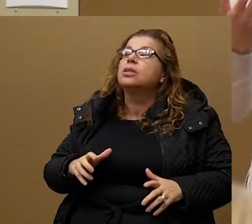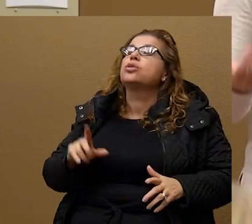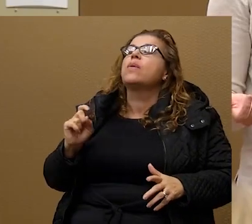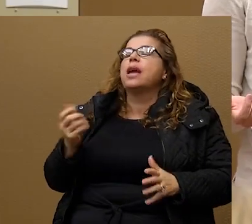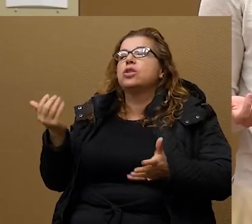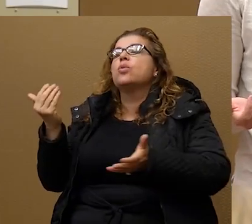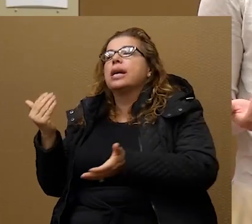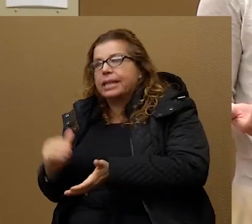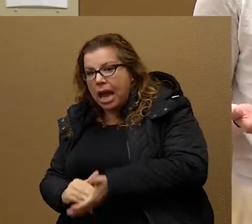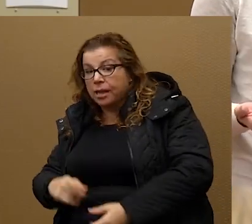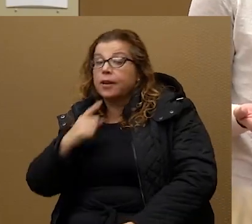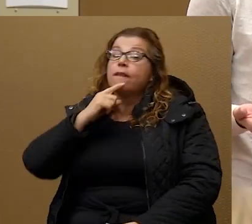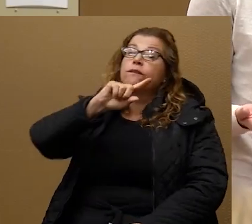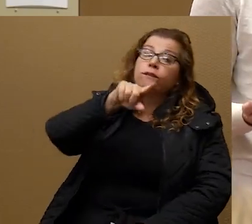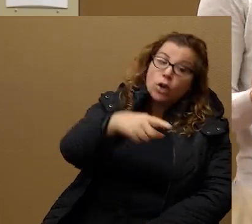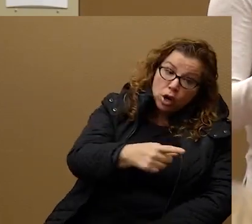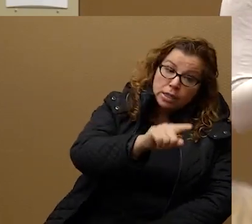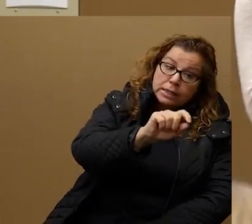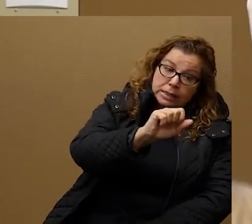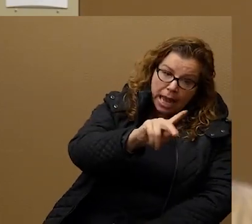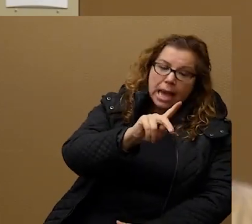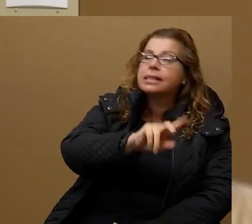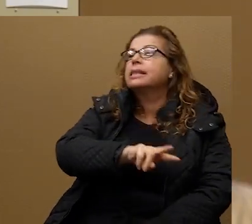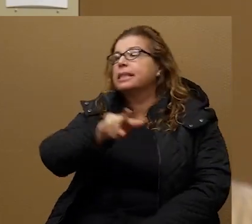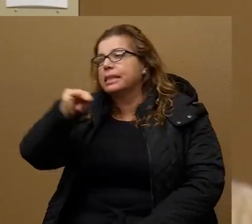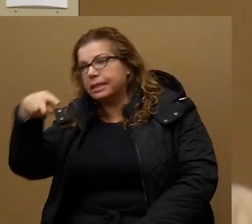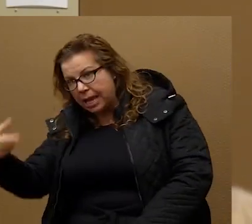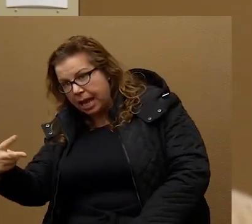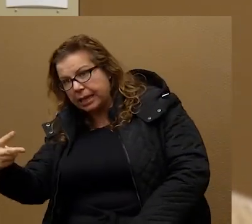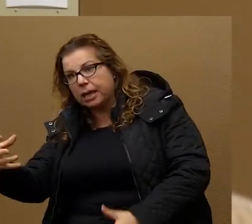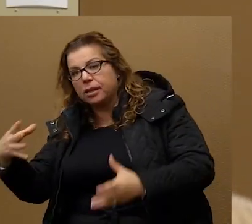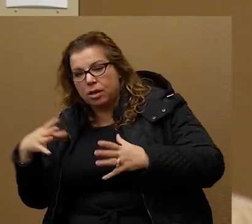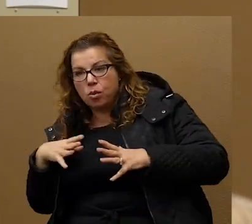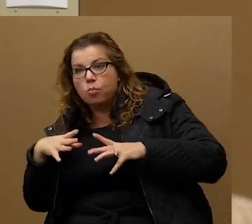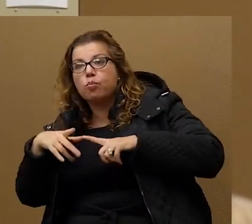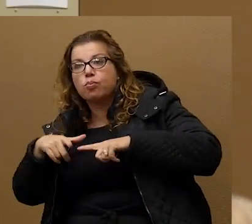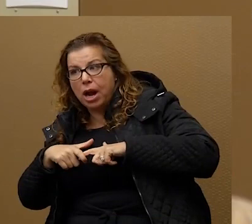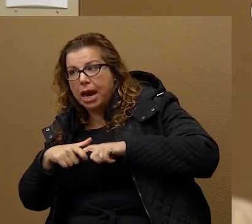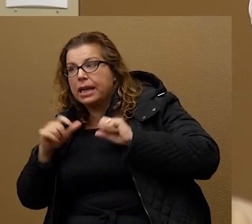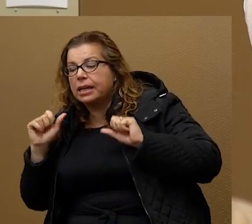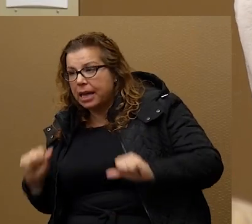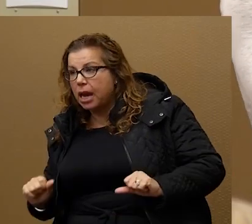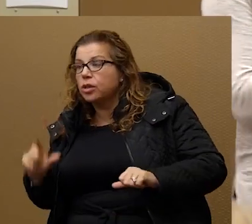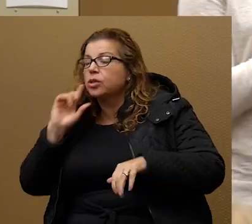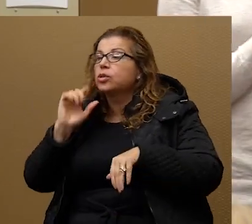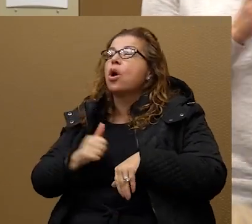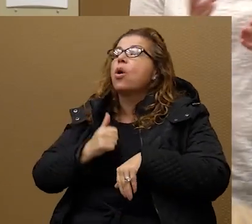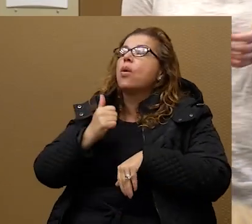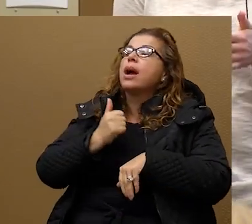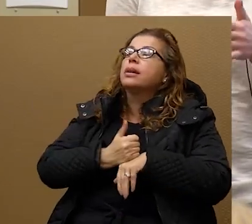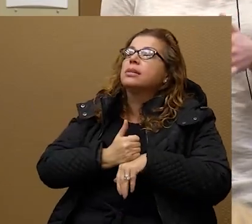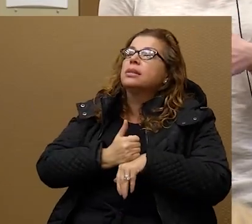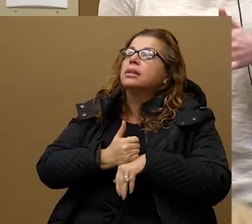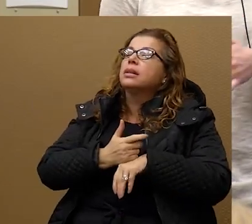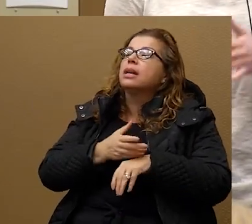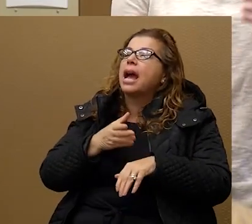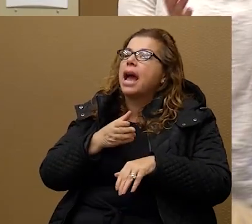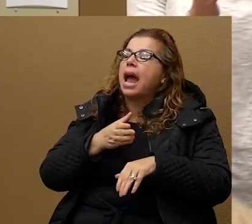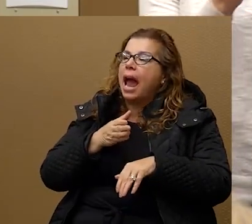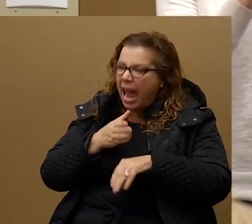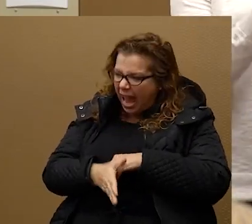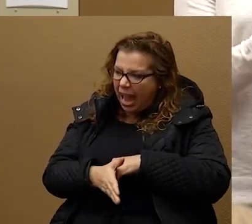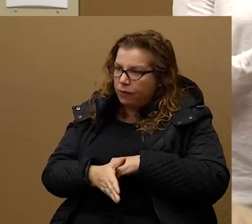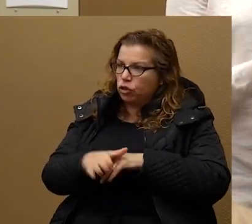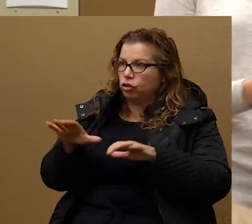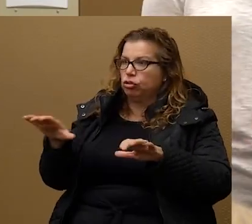task, then we can take a break. So implementing pre-activity interventions, kind of like I just said, you're